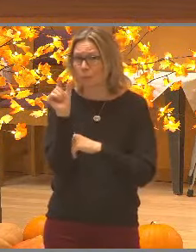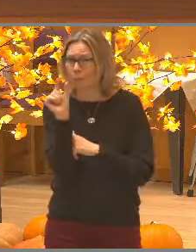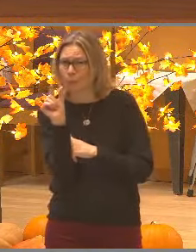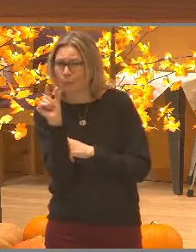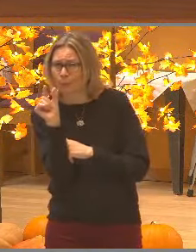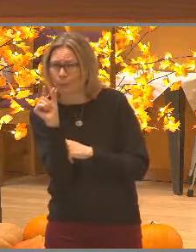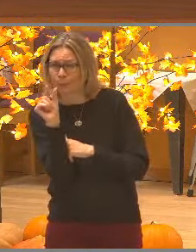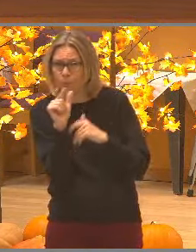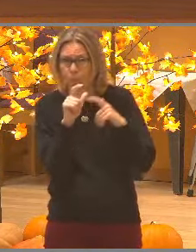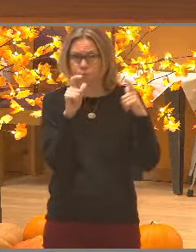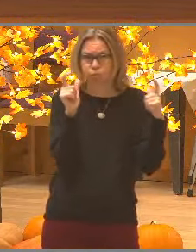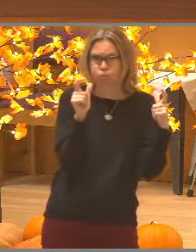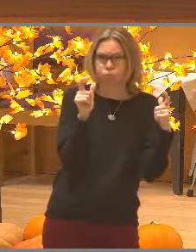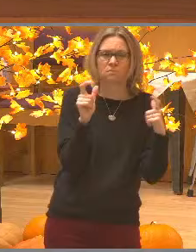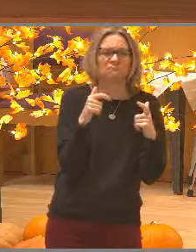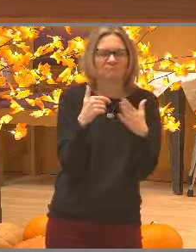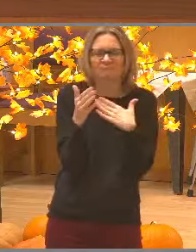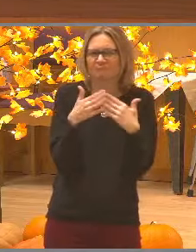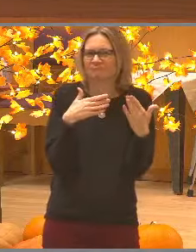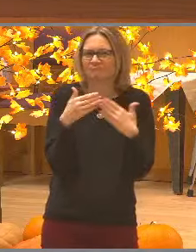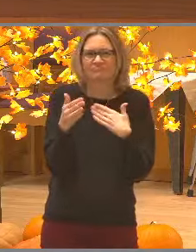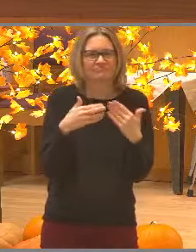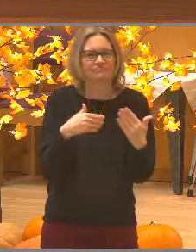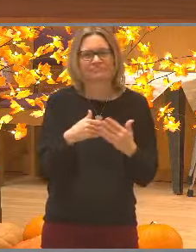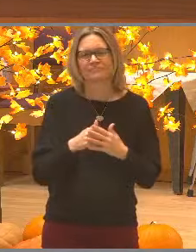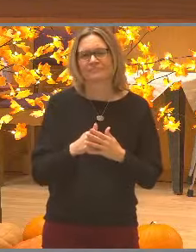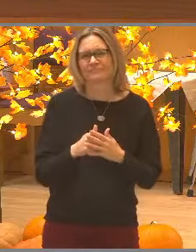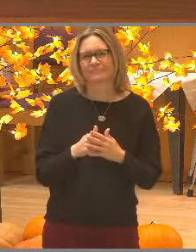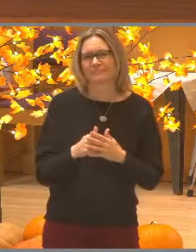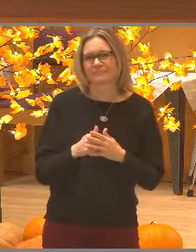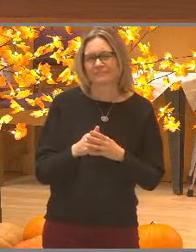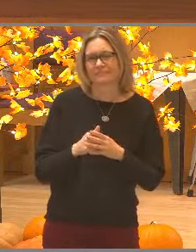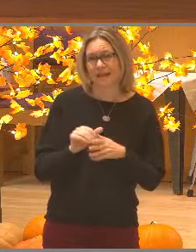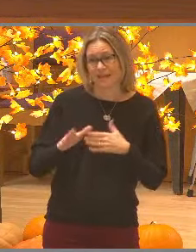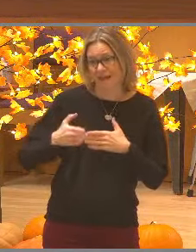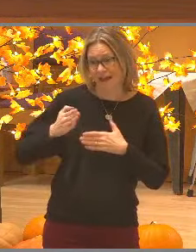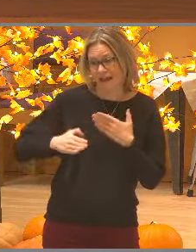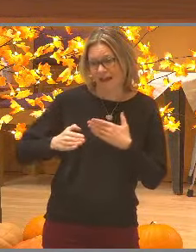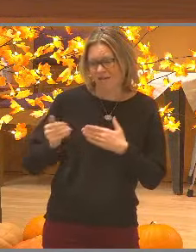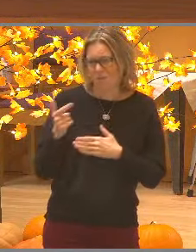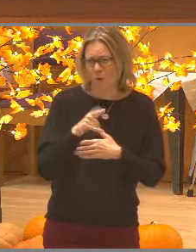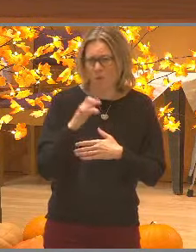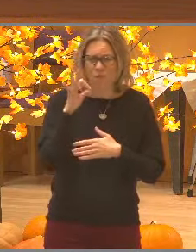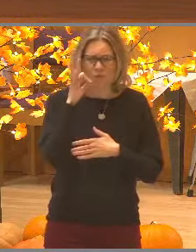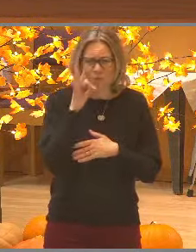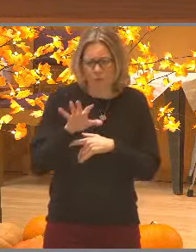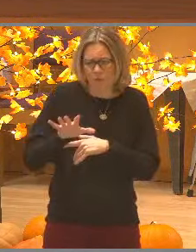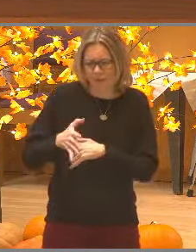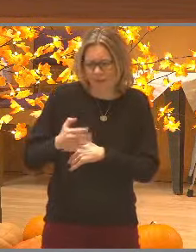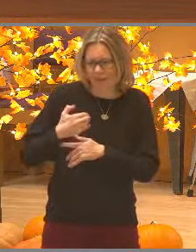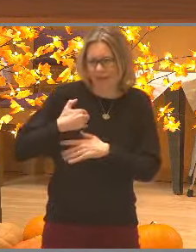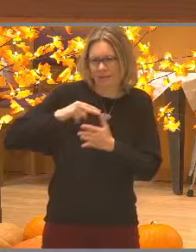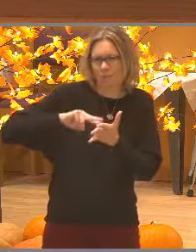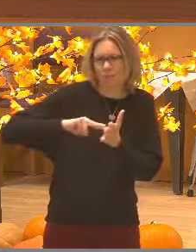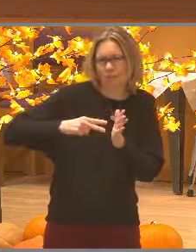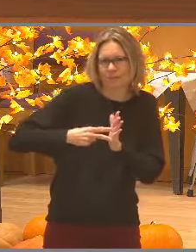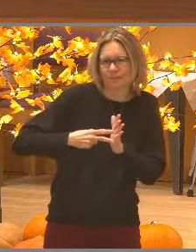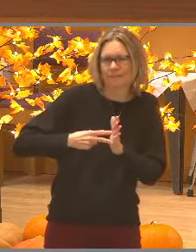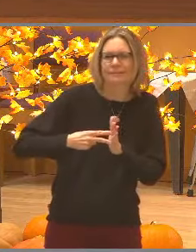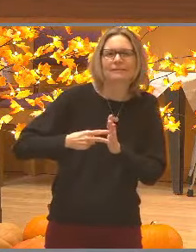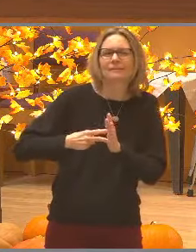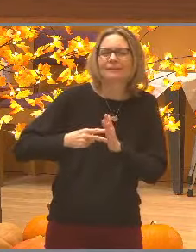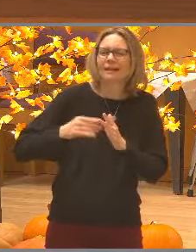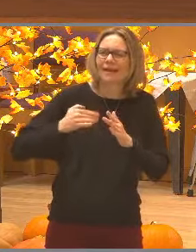big. Doesn't matter. In the end, every fruit and every leaf has a purpose in a cycle